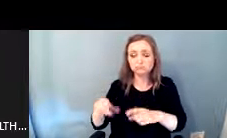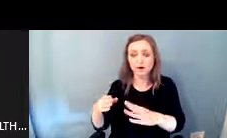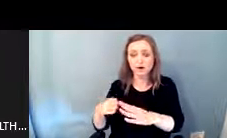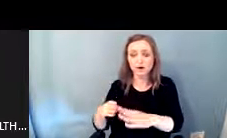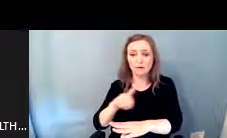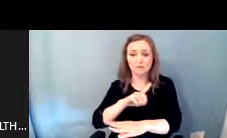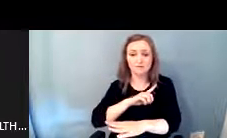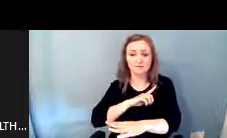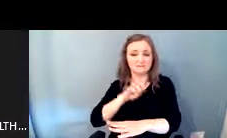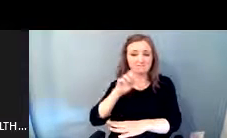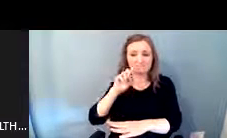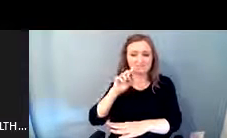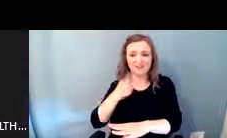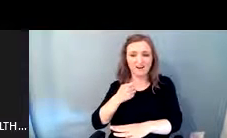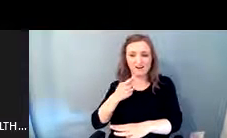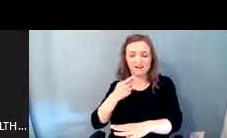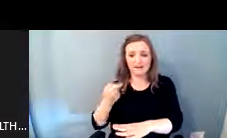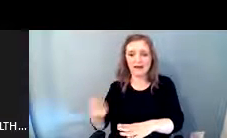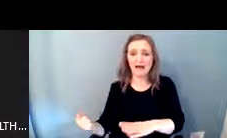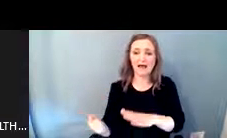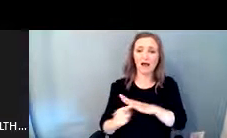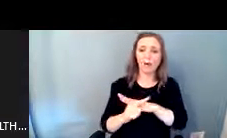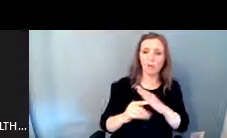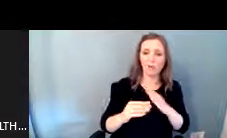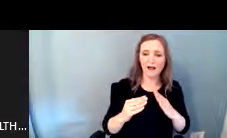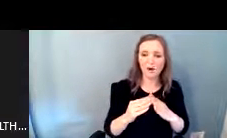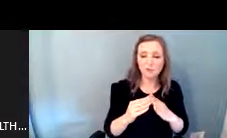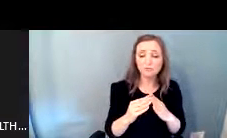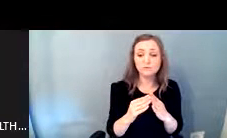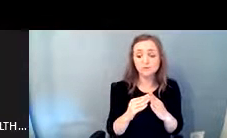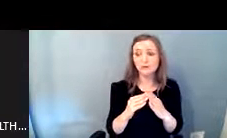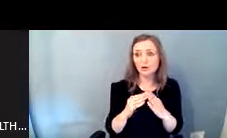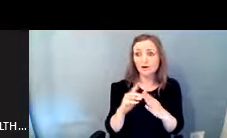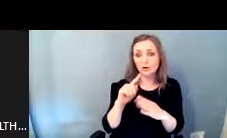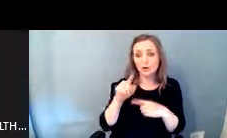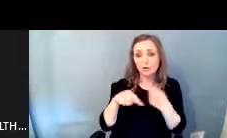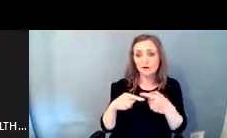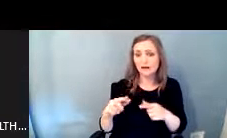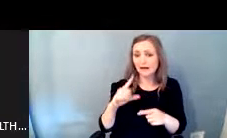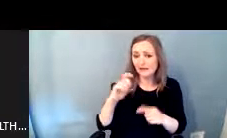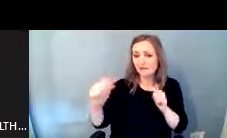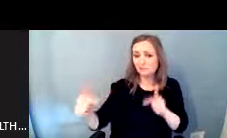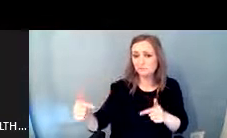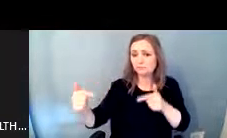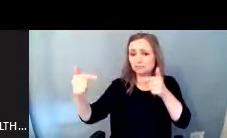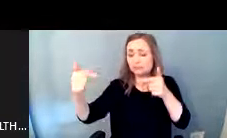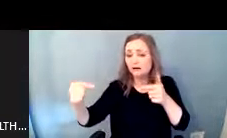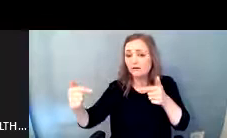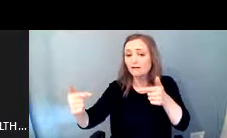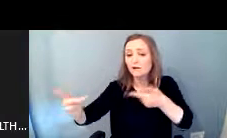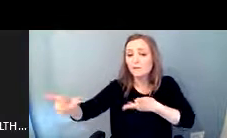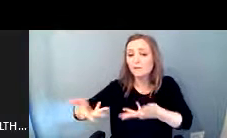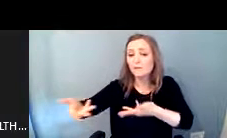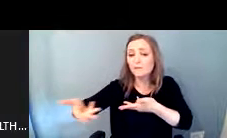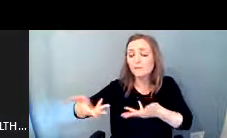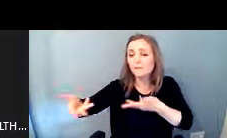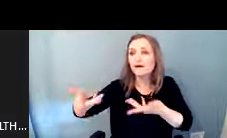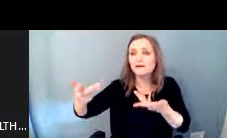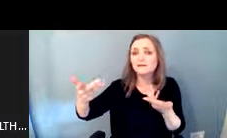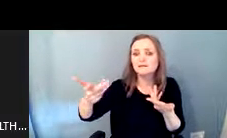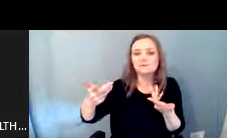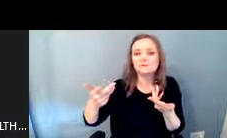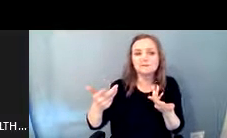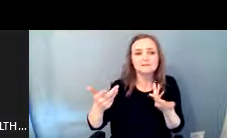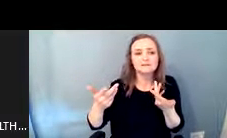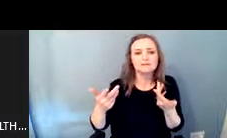to physically bring them in, or without us physically having to go out to them, which of course takes a lot of time out of our day to get in our